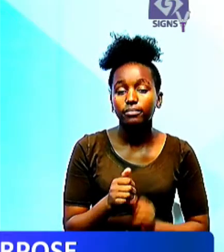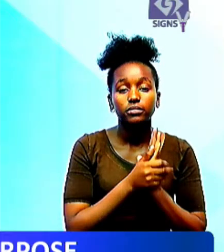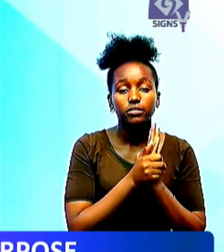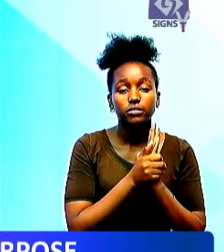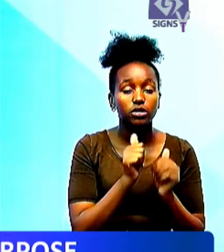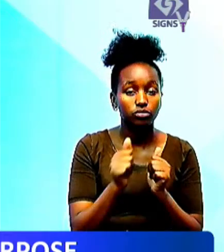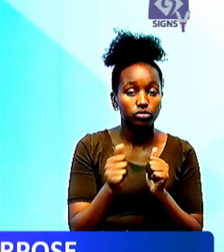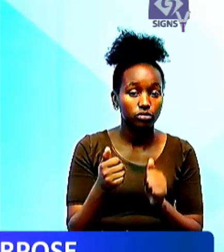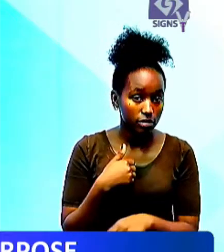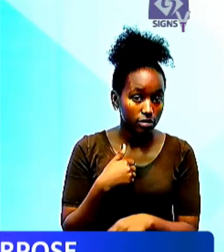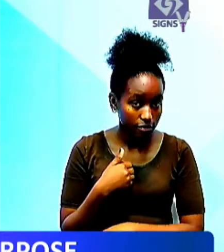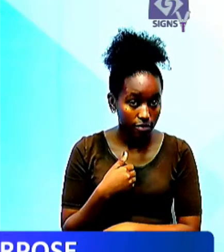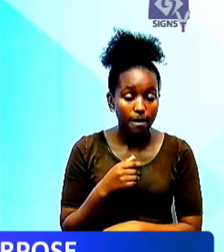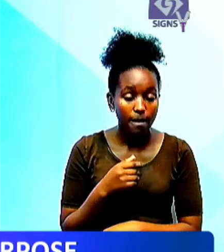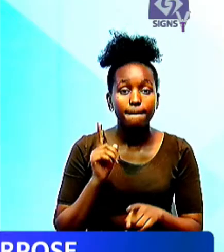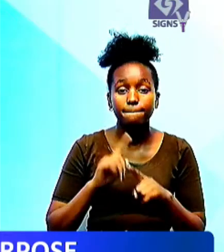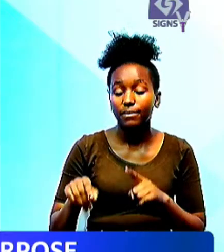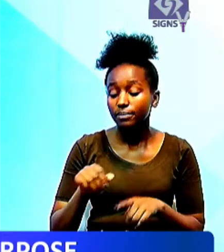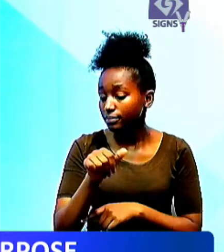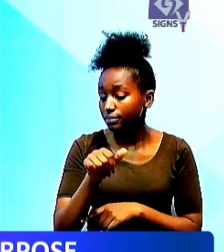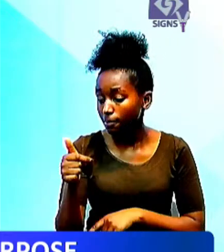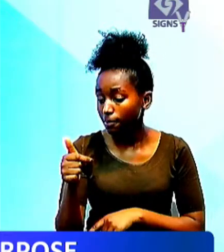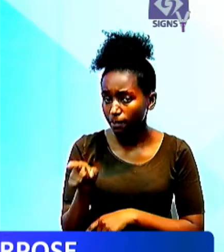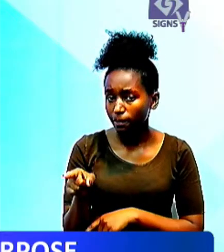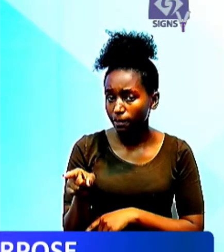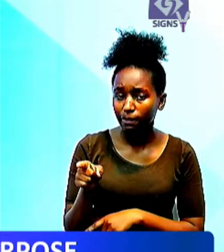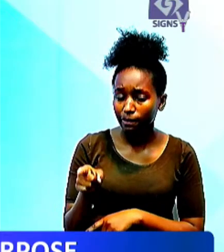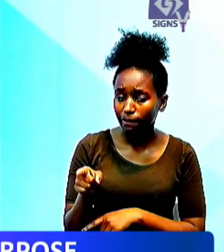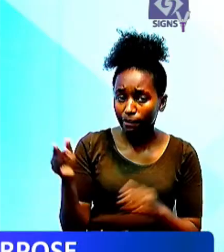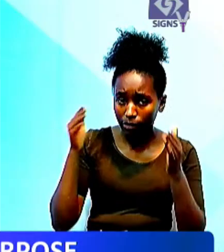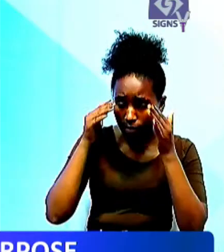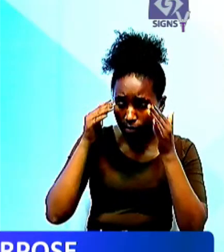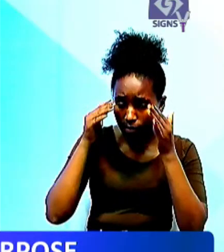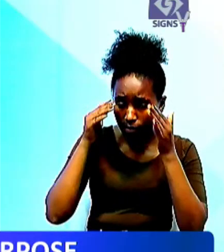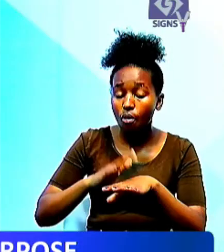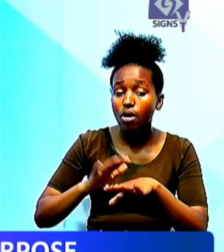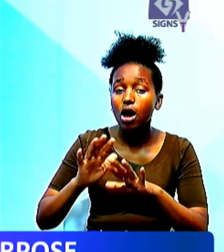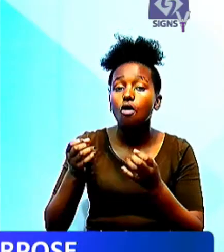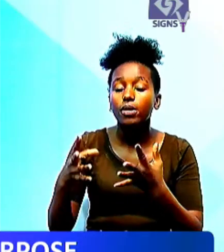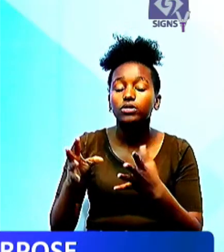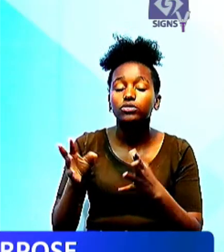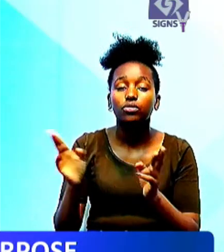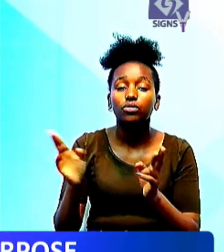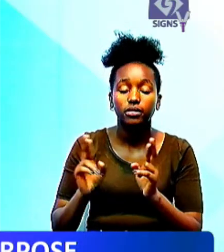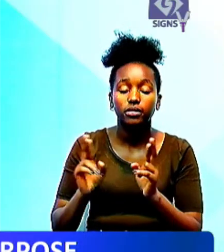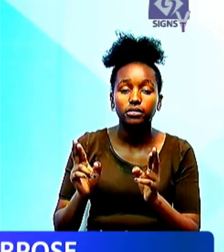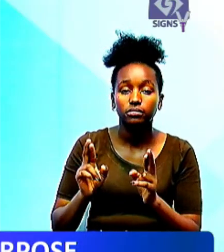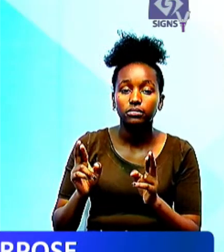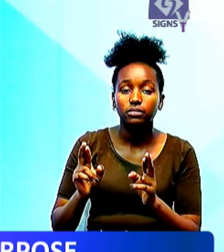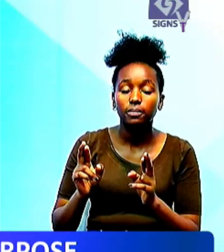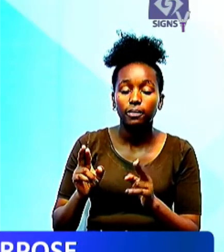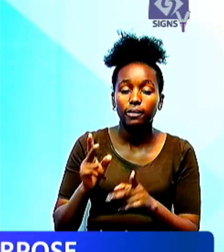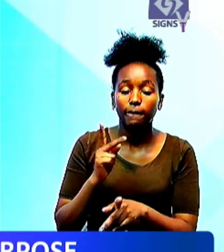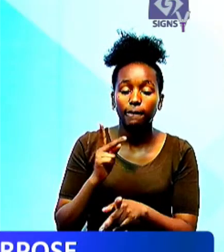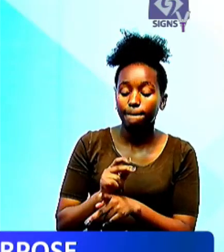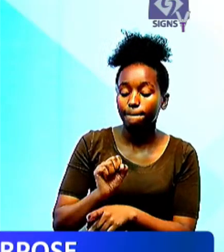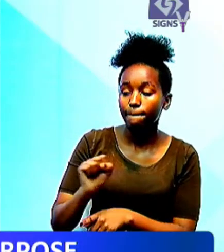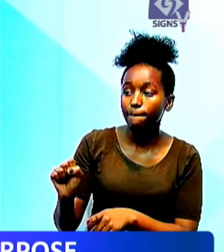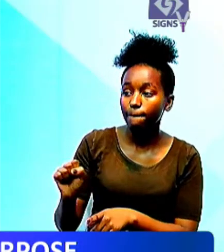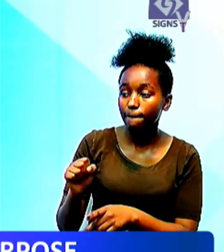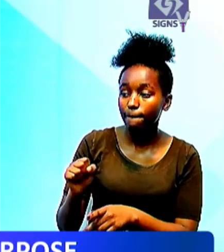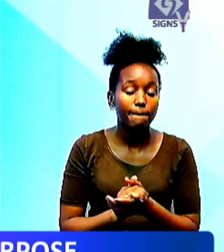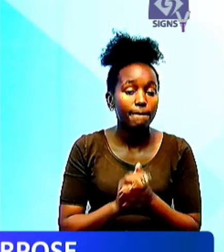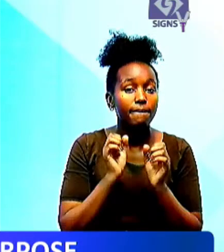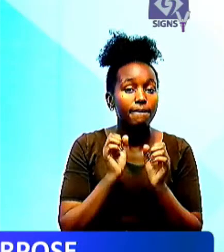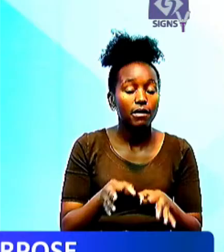the skills you have. But the passive income is determined by how much are you able to set aside and invest. So we say, build a passive